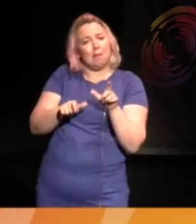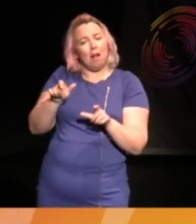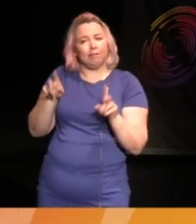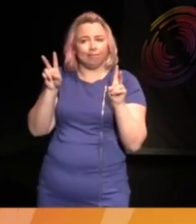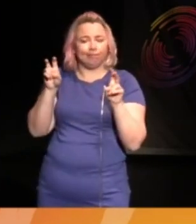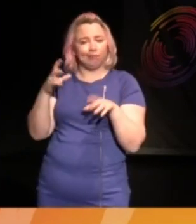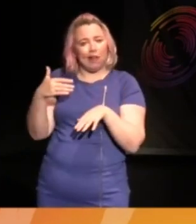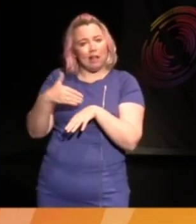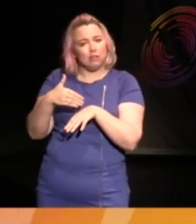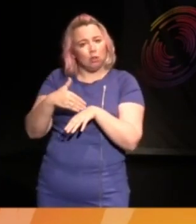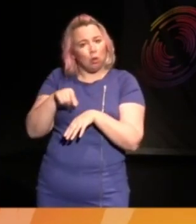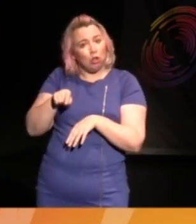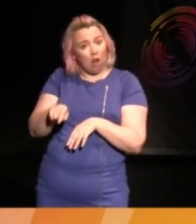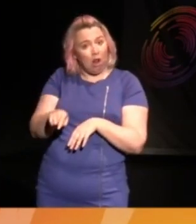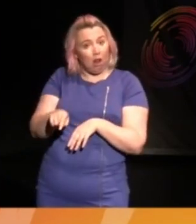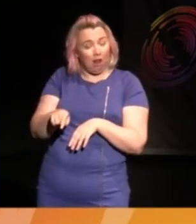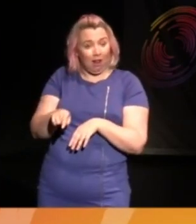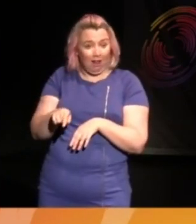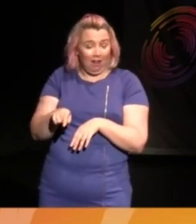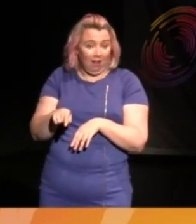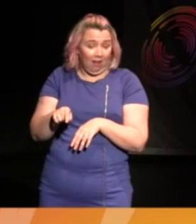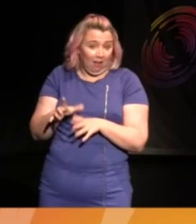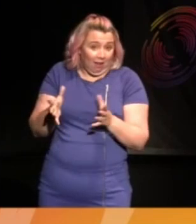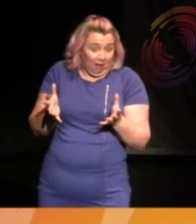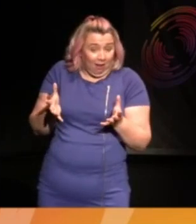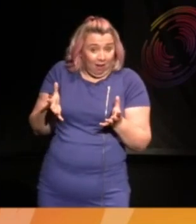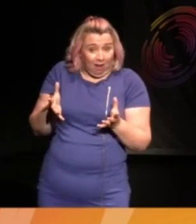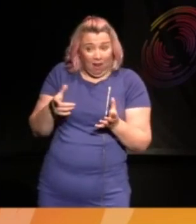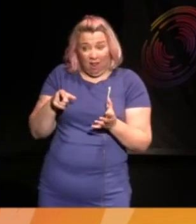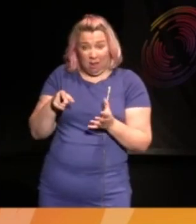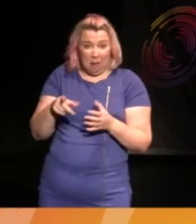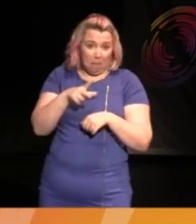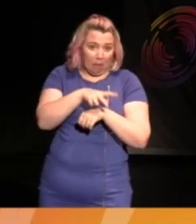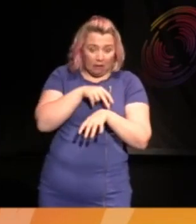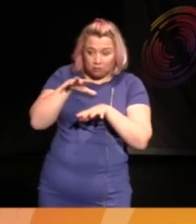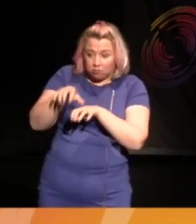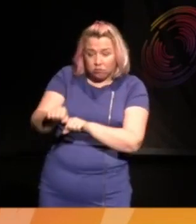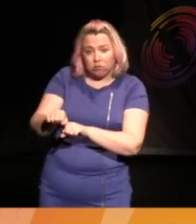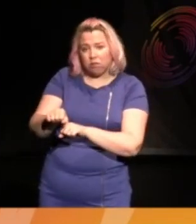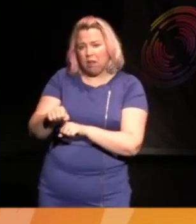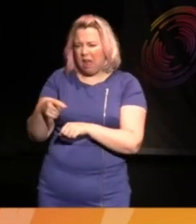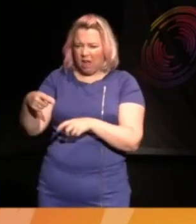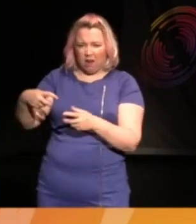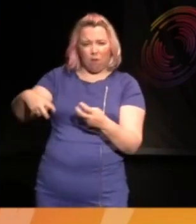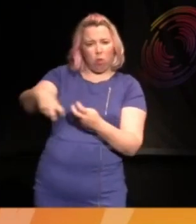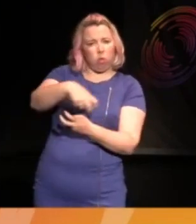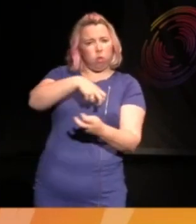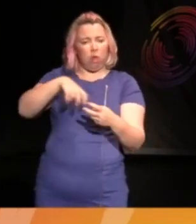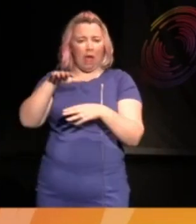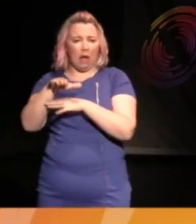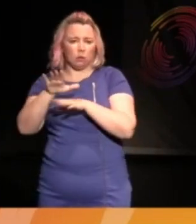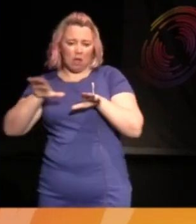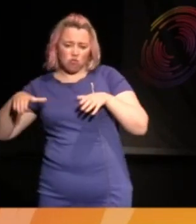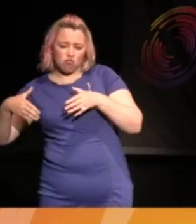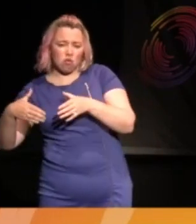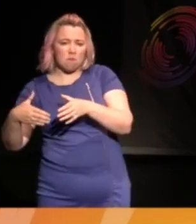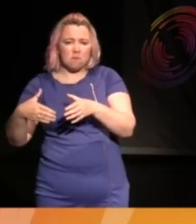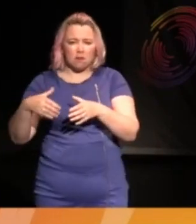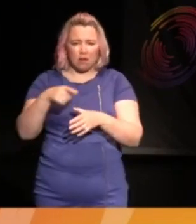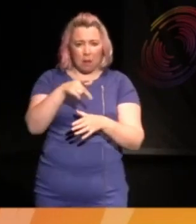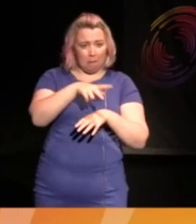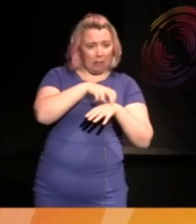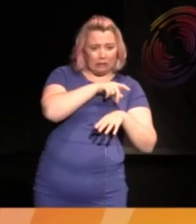I was saying to Dave before, they probably, they get stopped by the police if they was hanging about outside in a group, and that